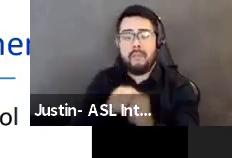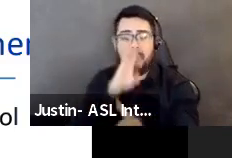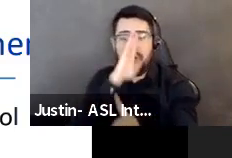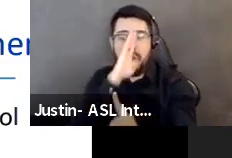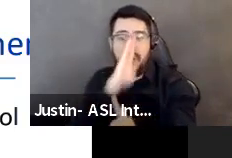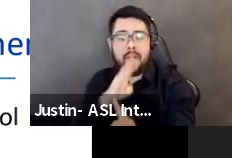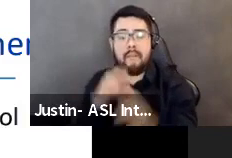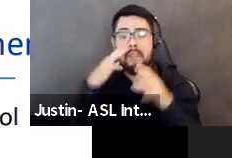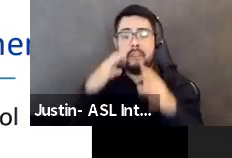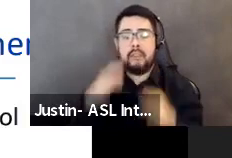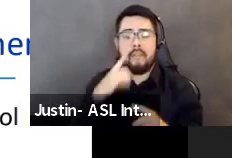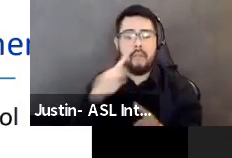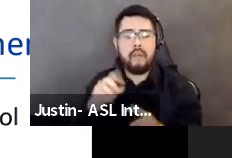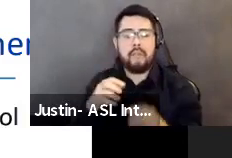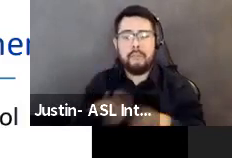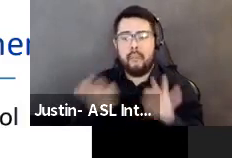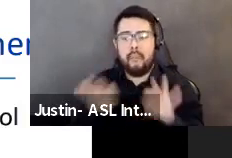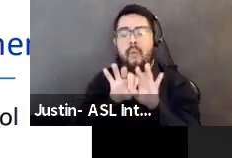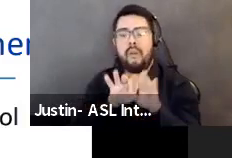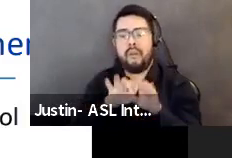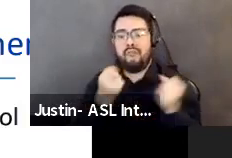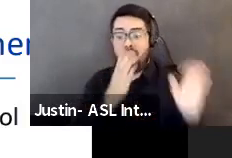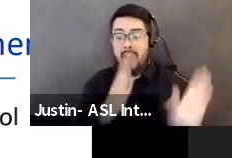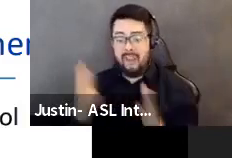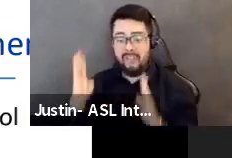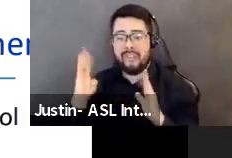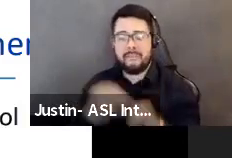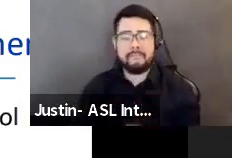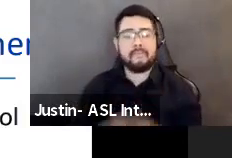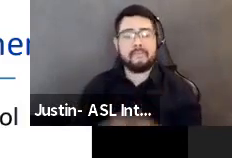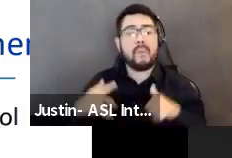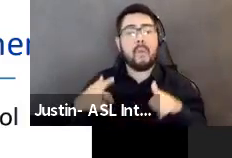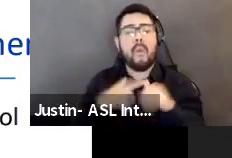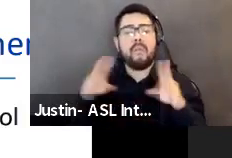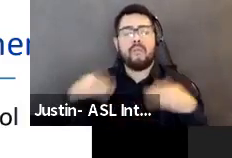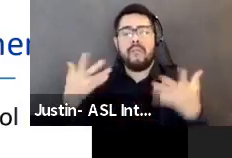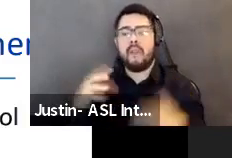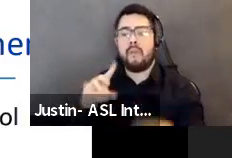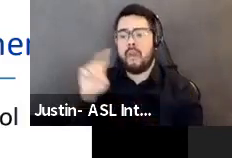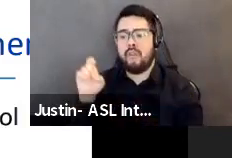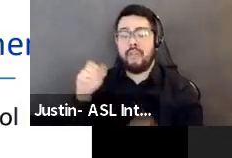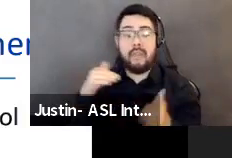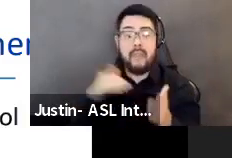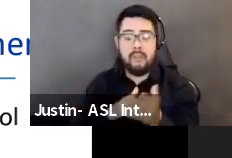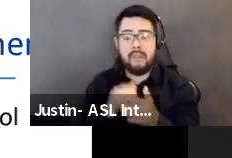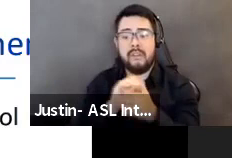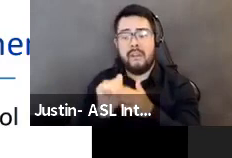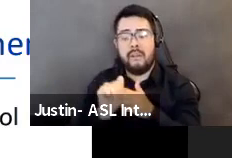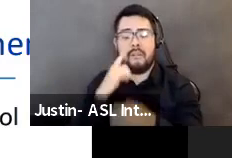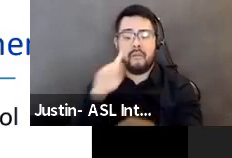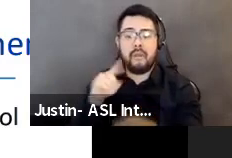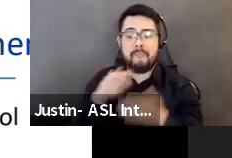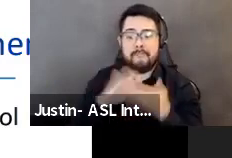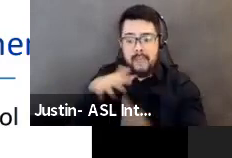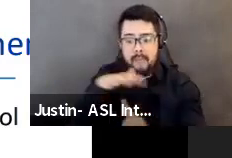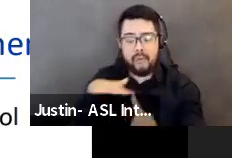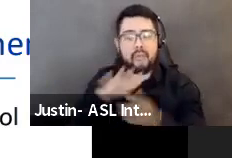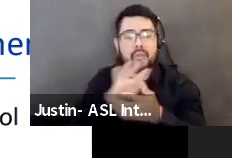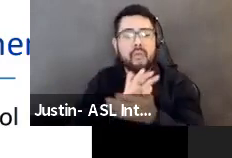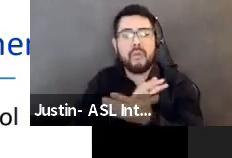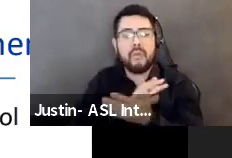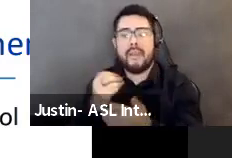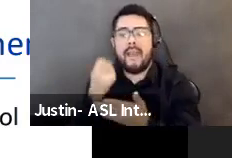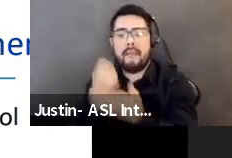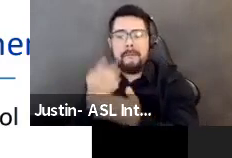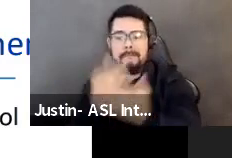us to several key strategies one of which is providing a hundred thousand dollars for all neighborhood schools in particular economic hardship